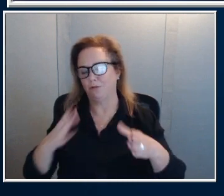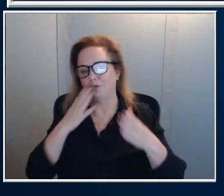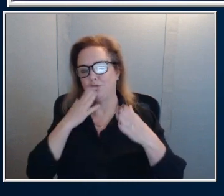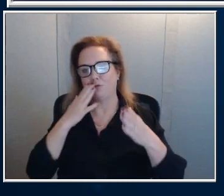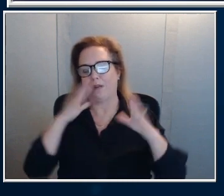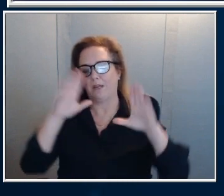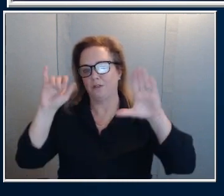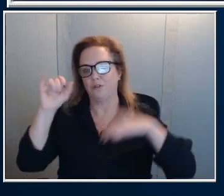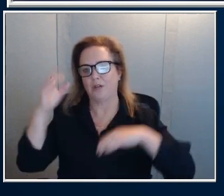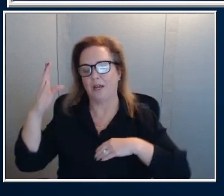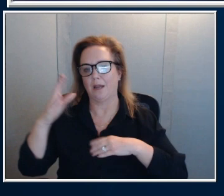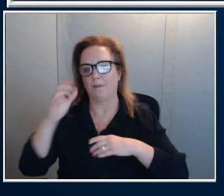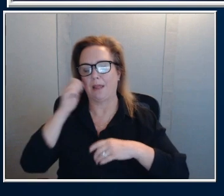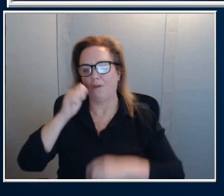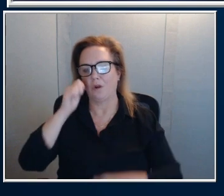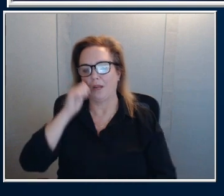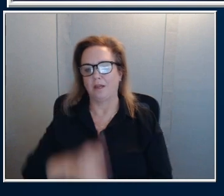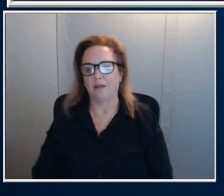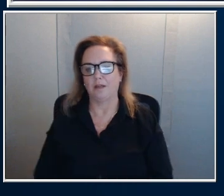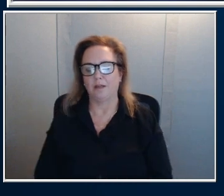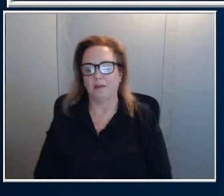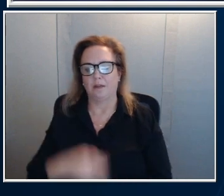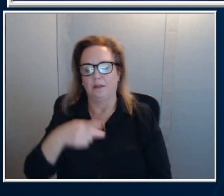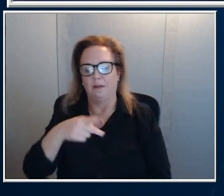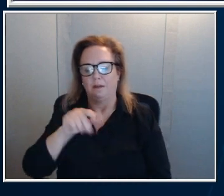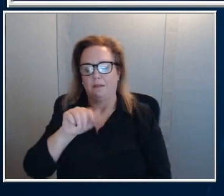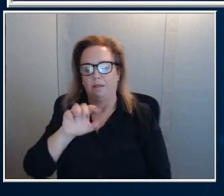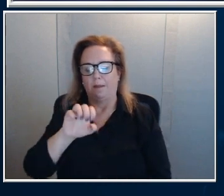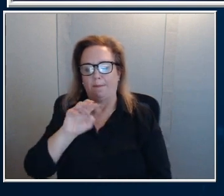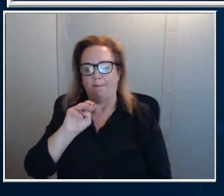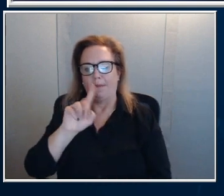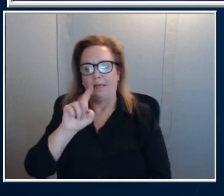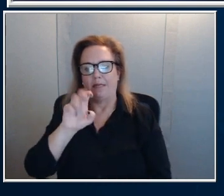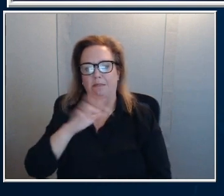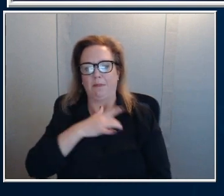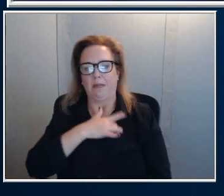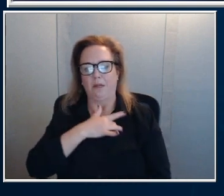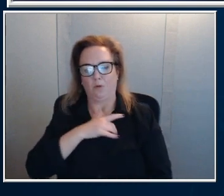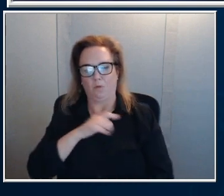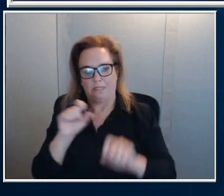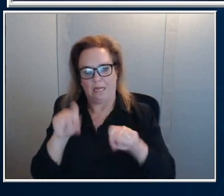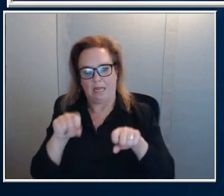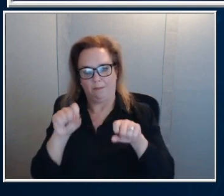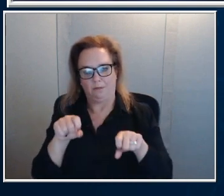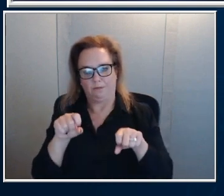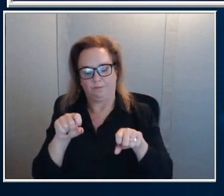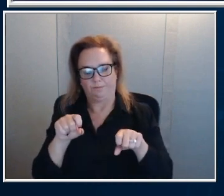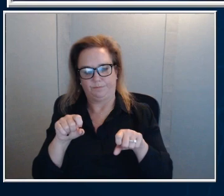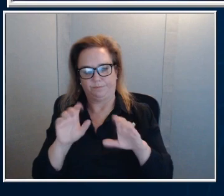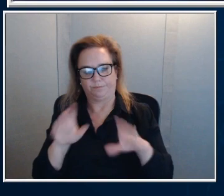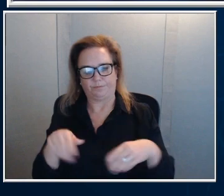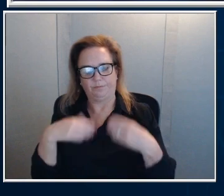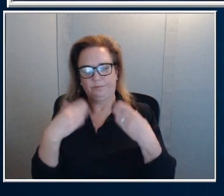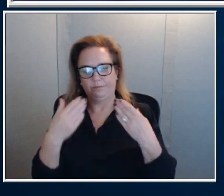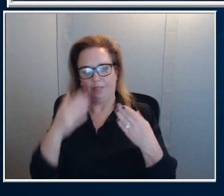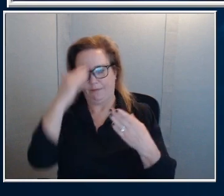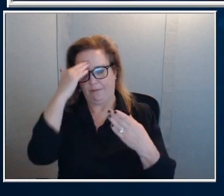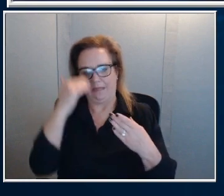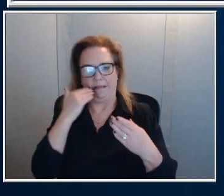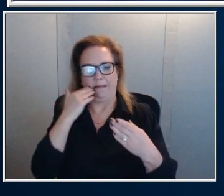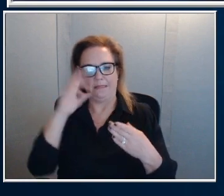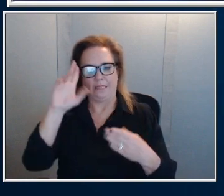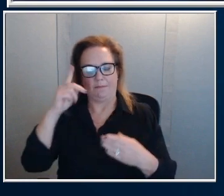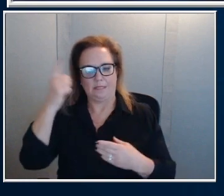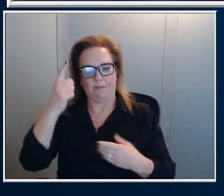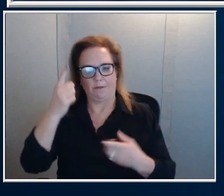things each and every day. Was that pacemaker, another question is, was the pacemaker able to give any sort of heads up that something was happening? I